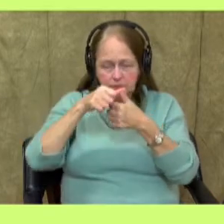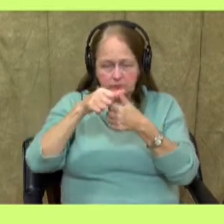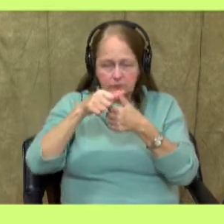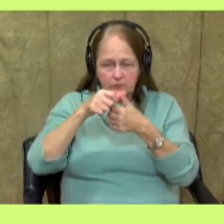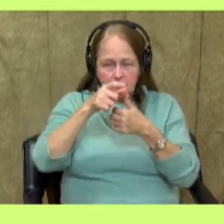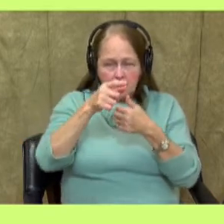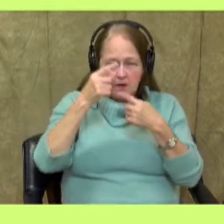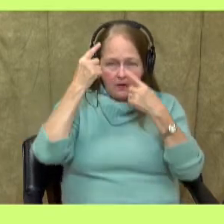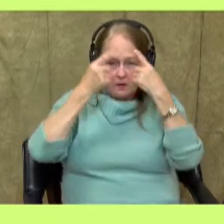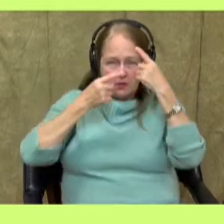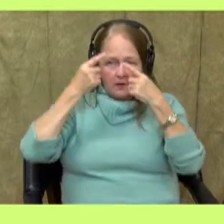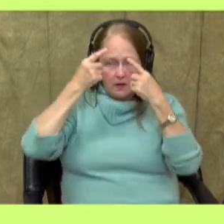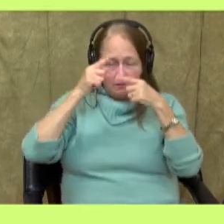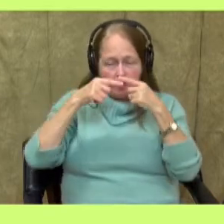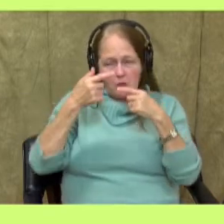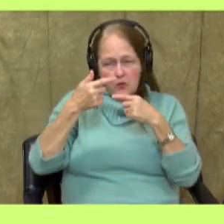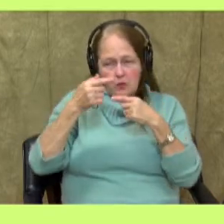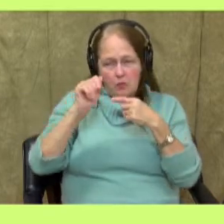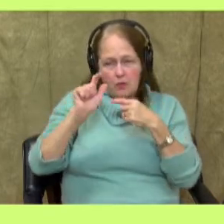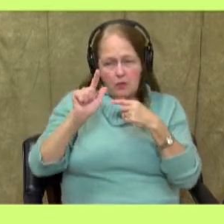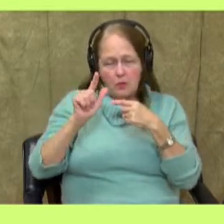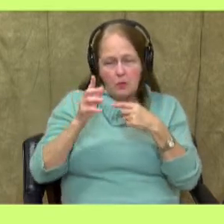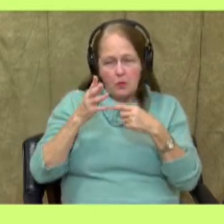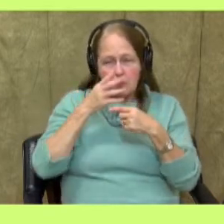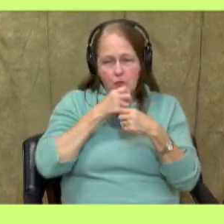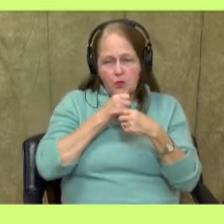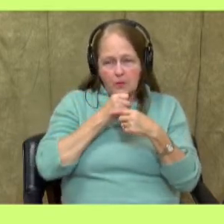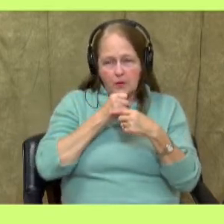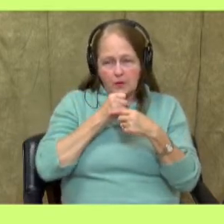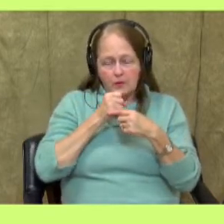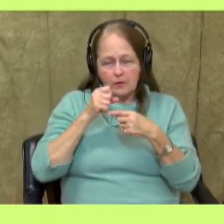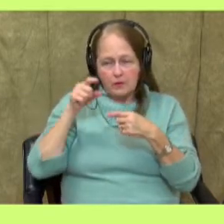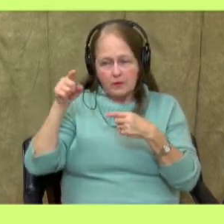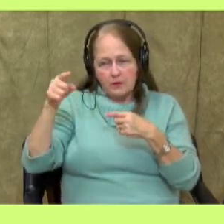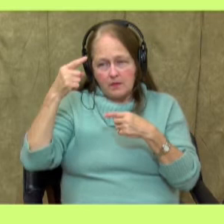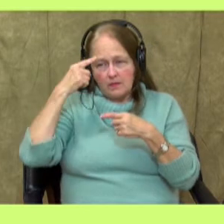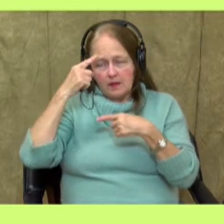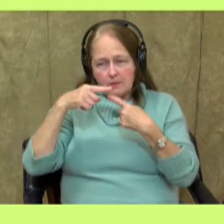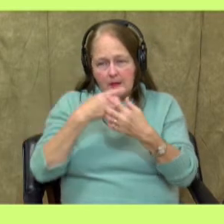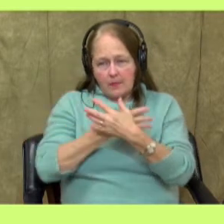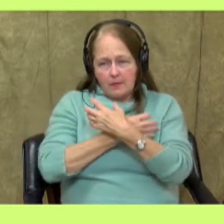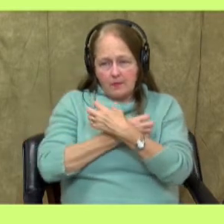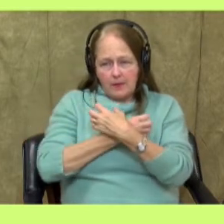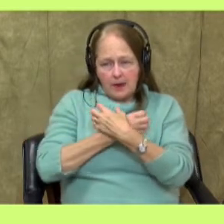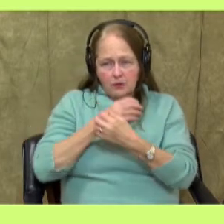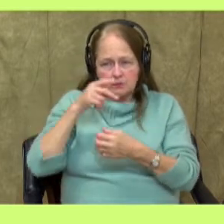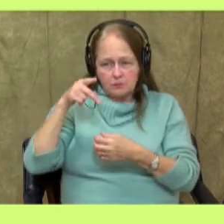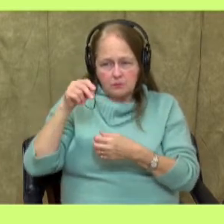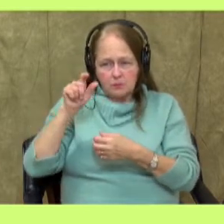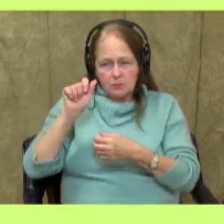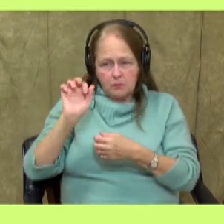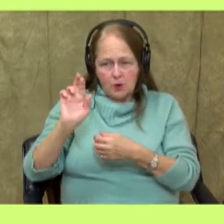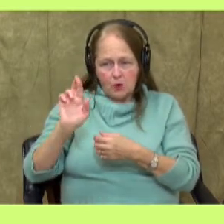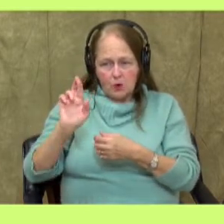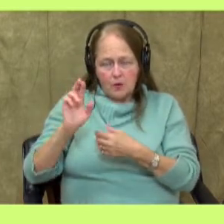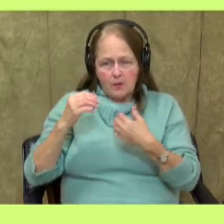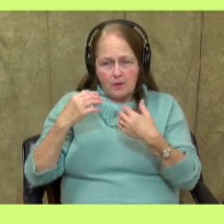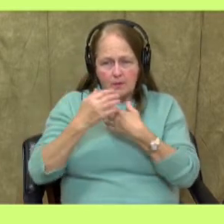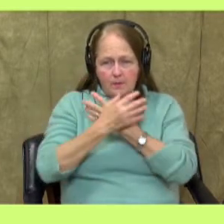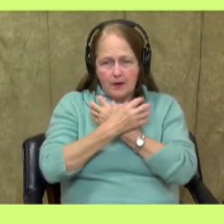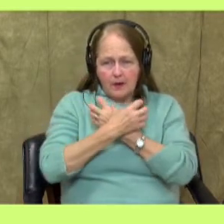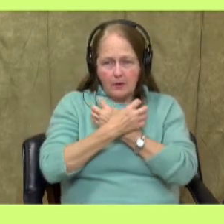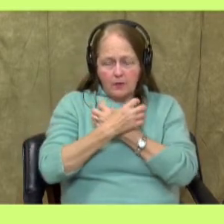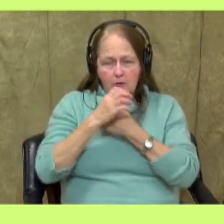she's thinking about global warming, he's thinking about the polar bears. So here we have Earth's